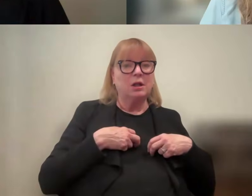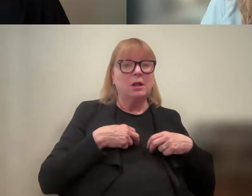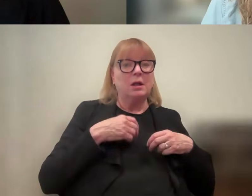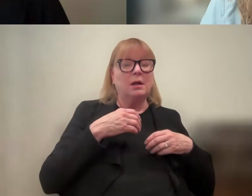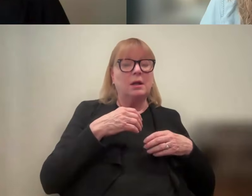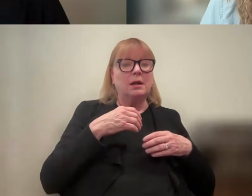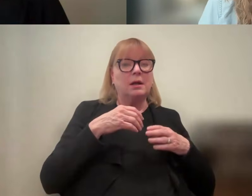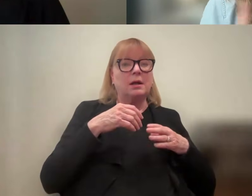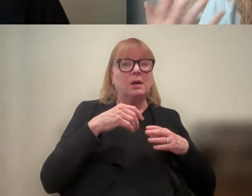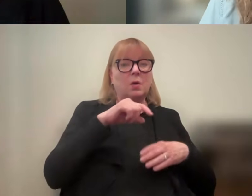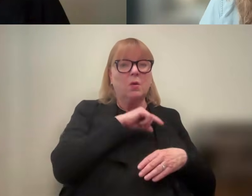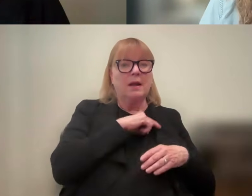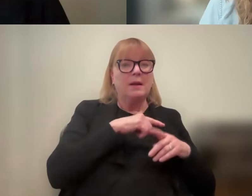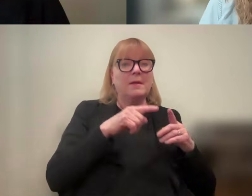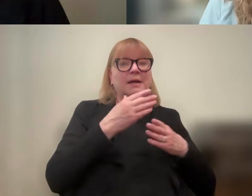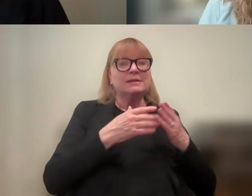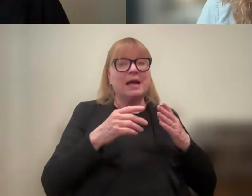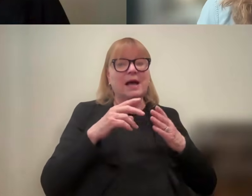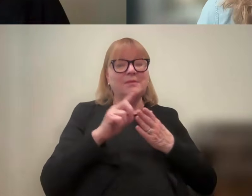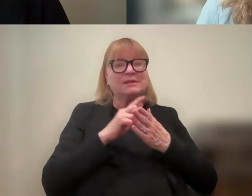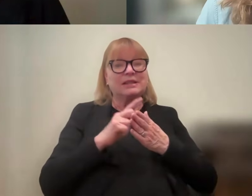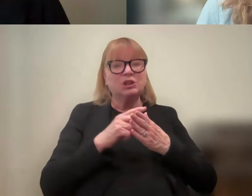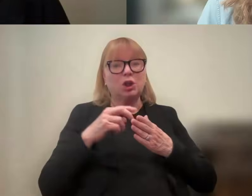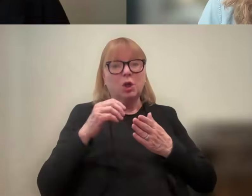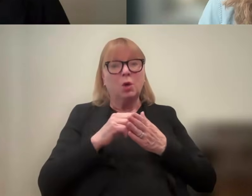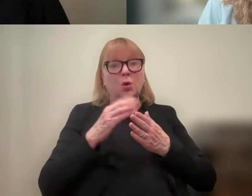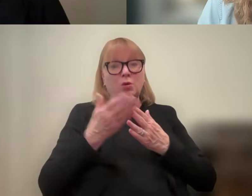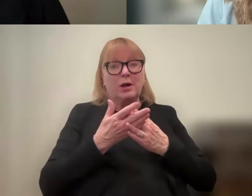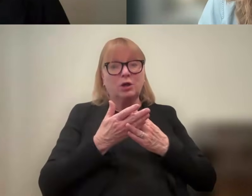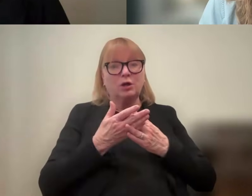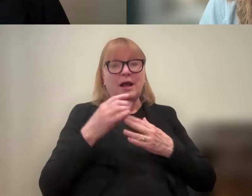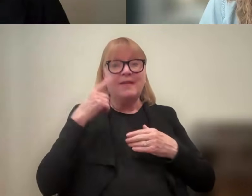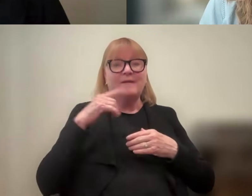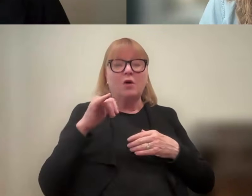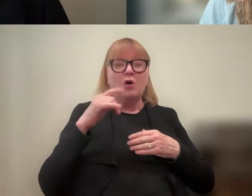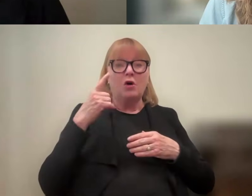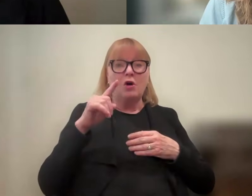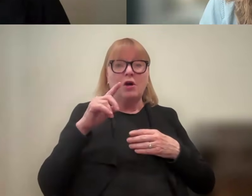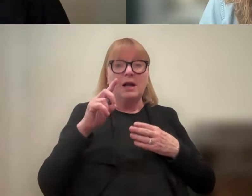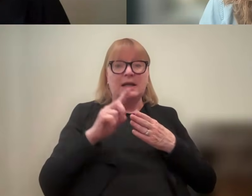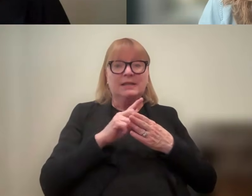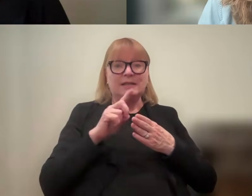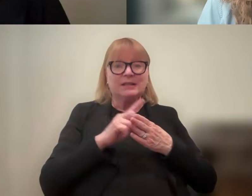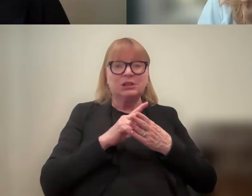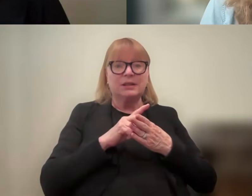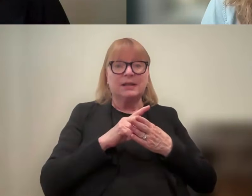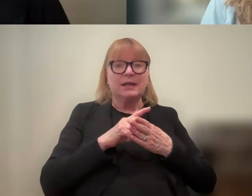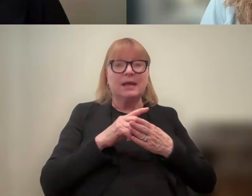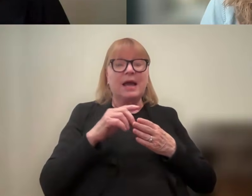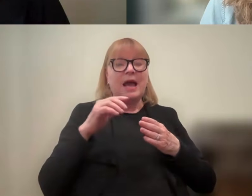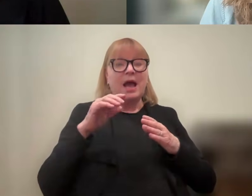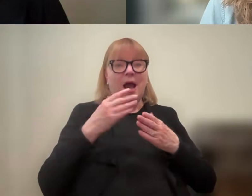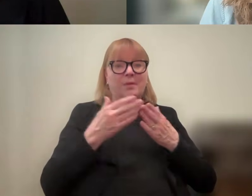think also there's typically some kind of a digital record. So I think in terms of digitally born objects, certainly